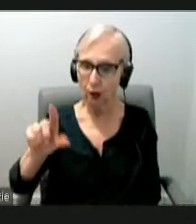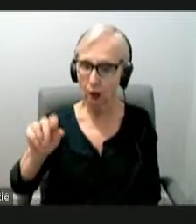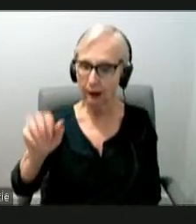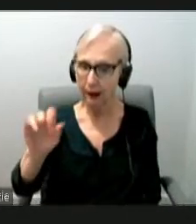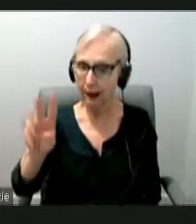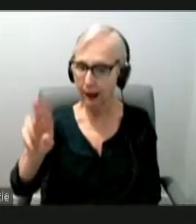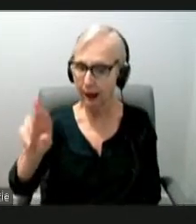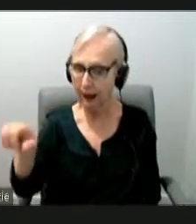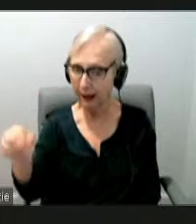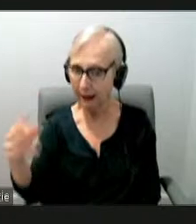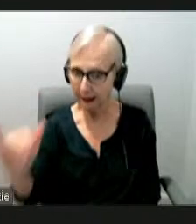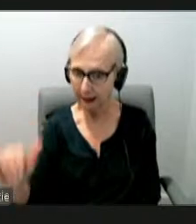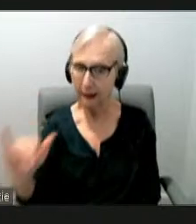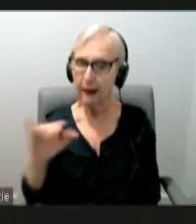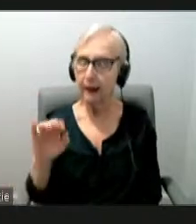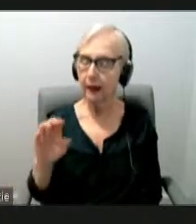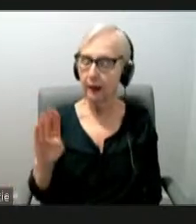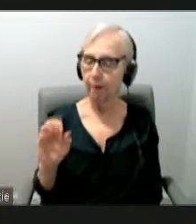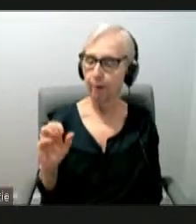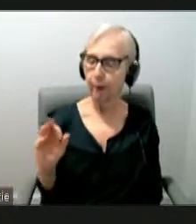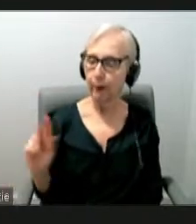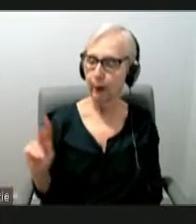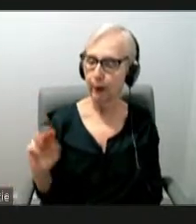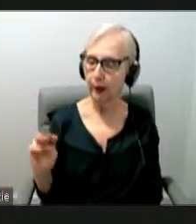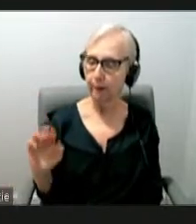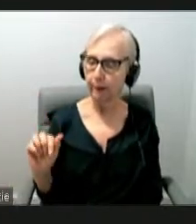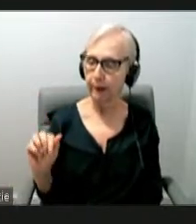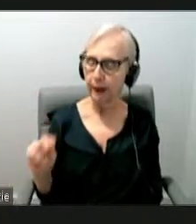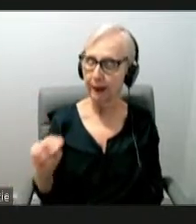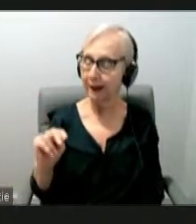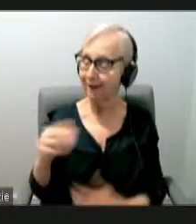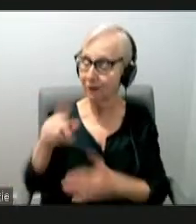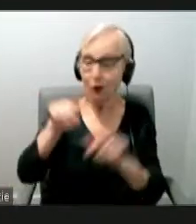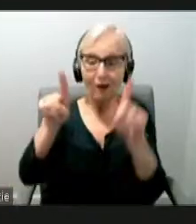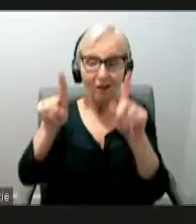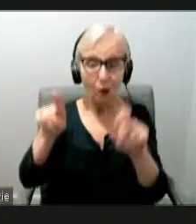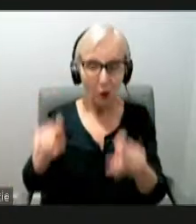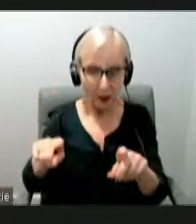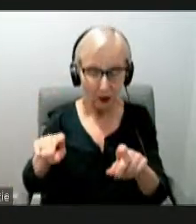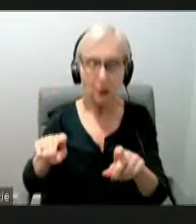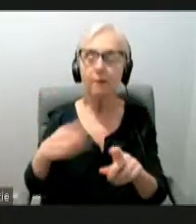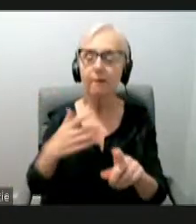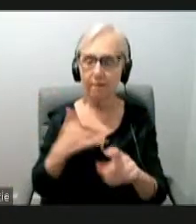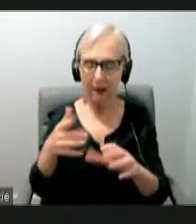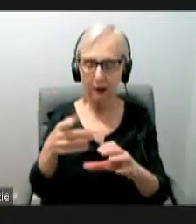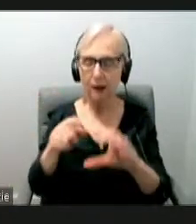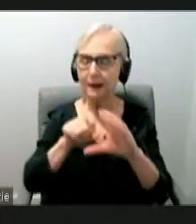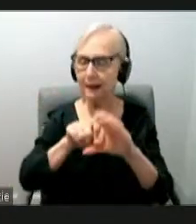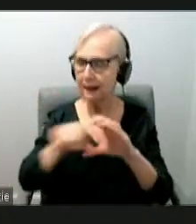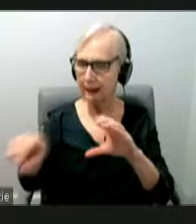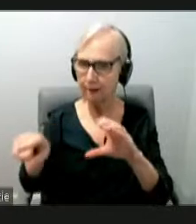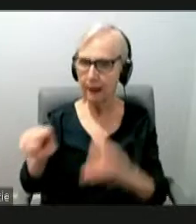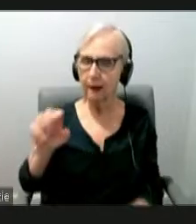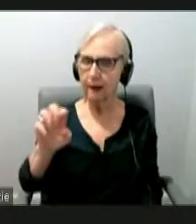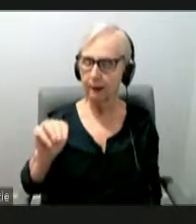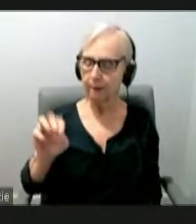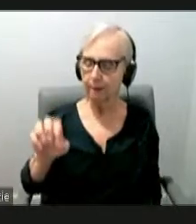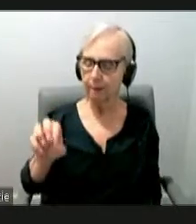any follow-up questions this afternoon or questions about topics that we didn't cover on today's Avail, please feel free to email us at